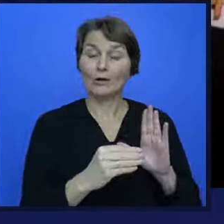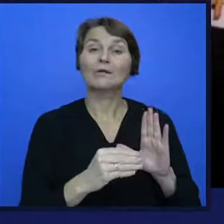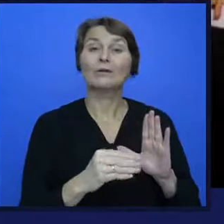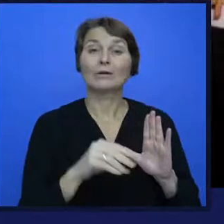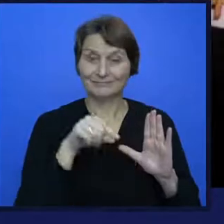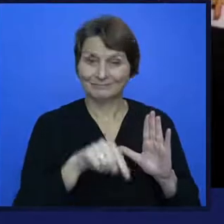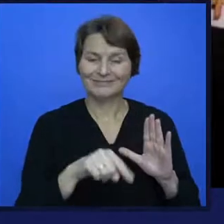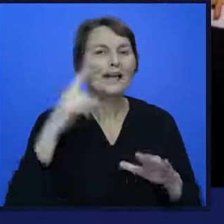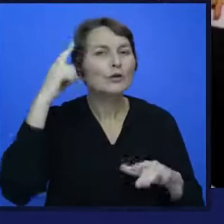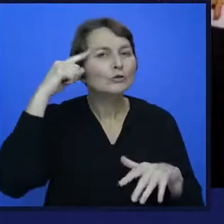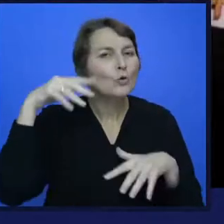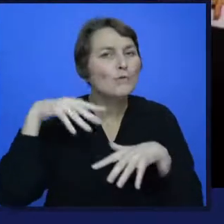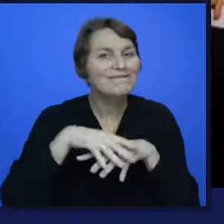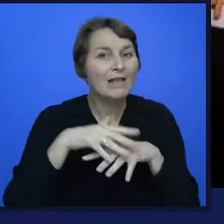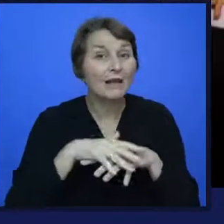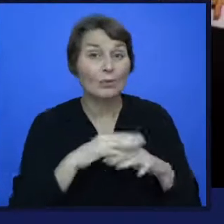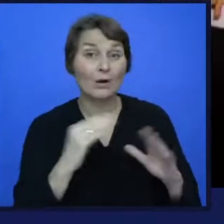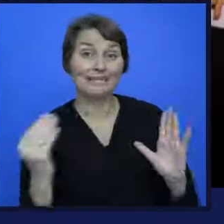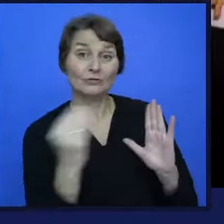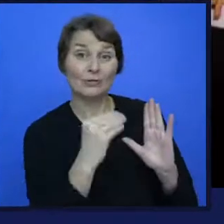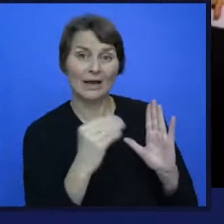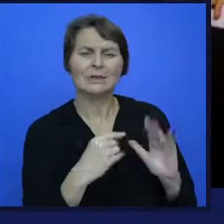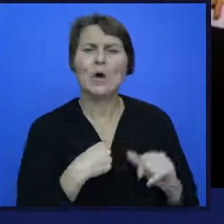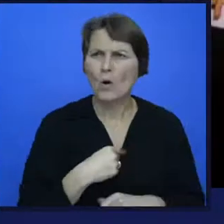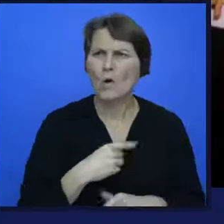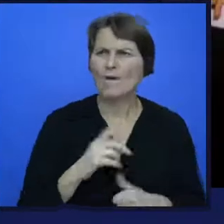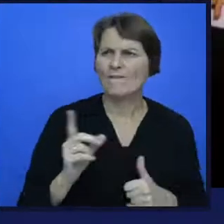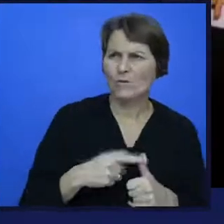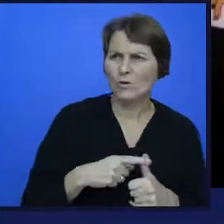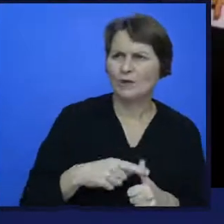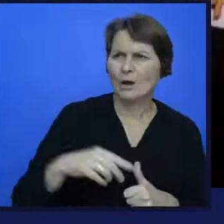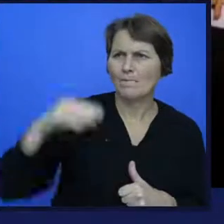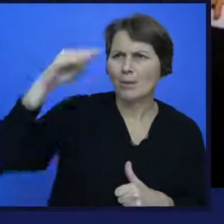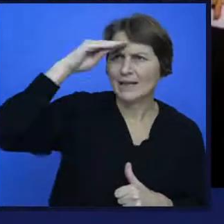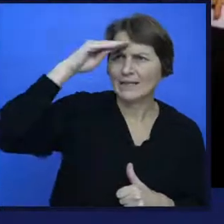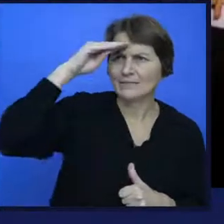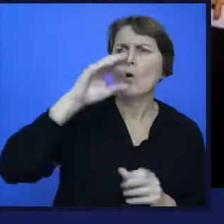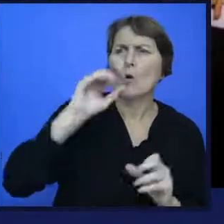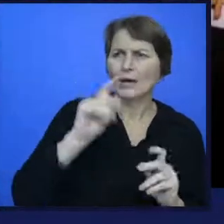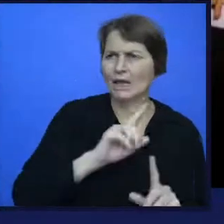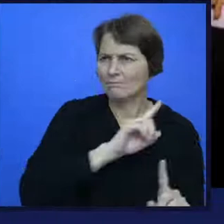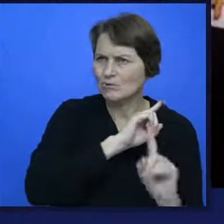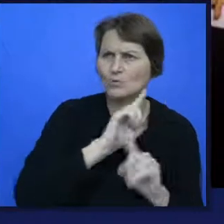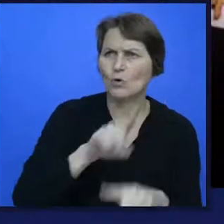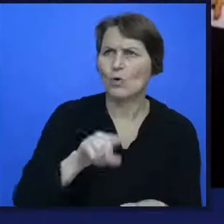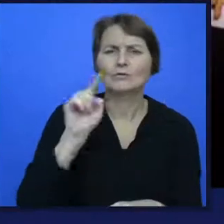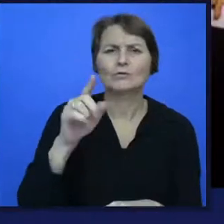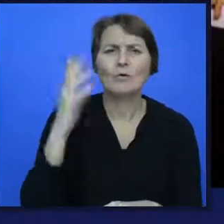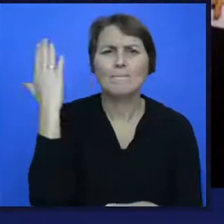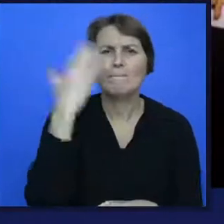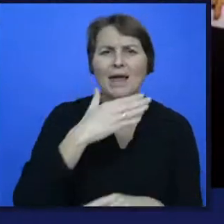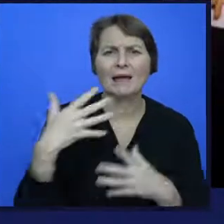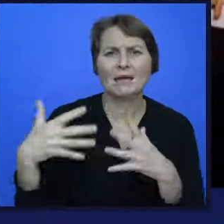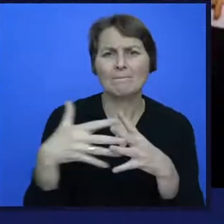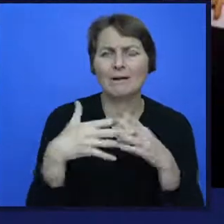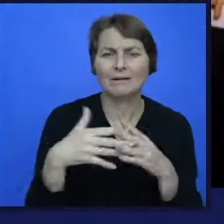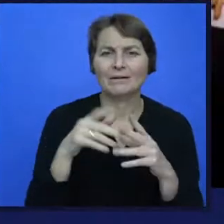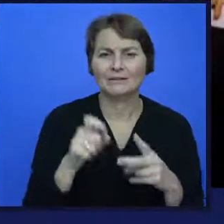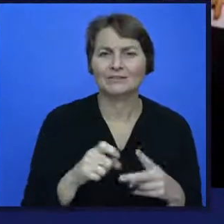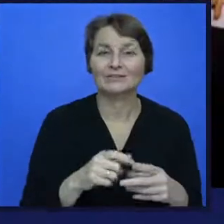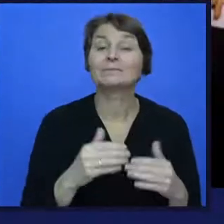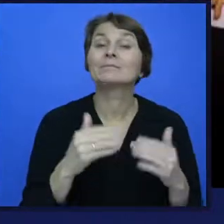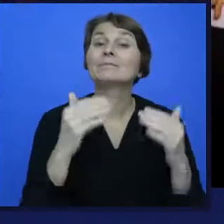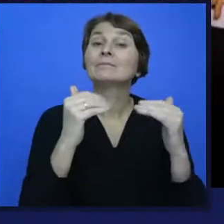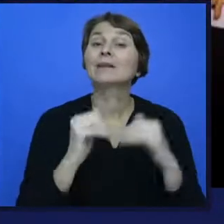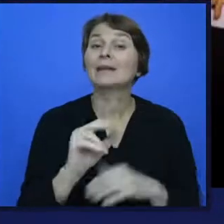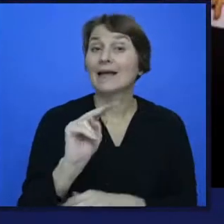it has to go police Black Americans again. Right? Another example, in NLP, when you look at these things, for example,